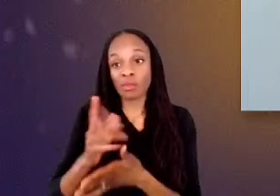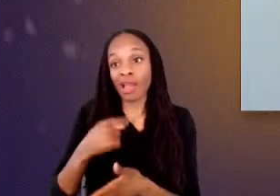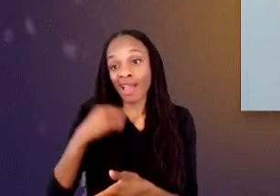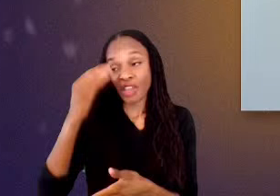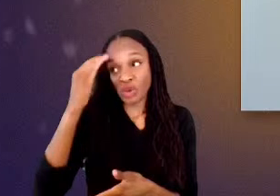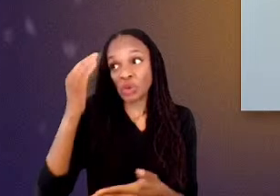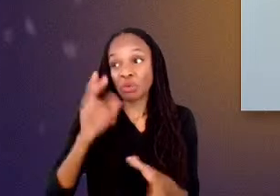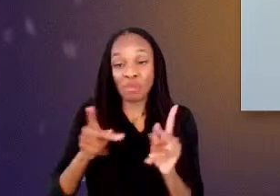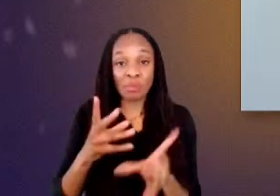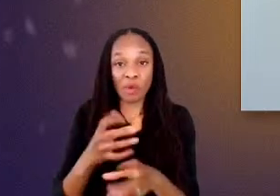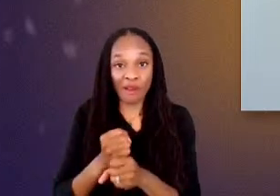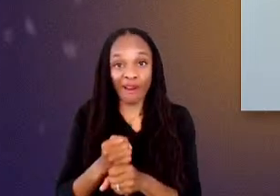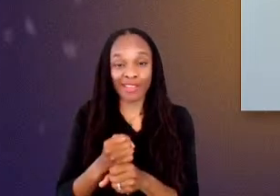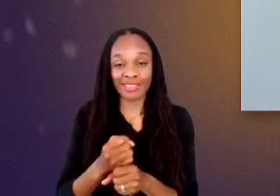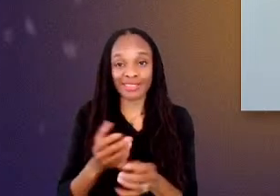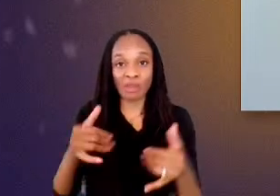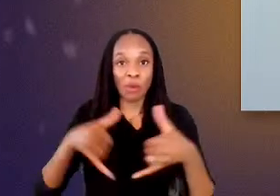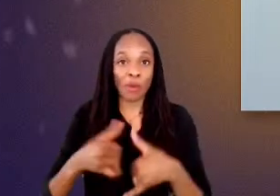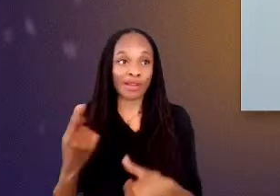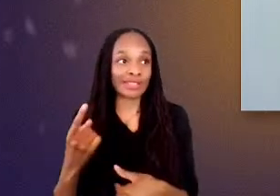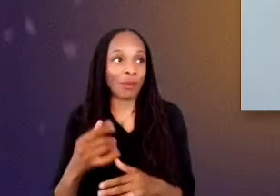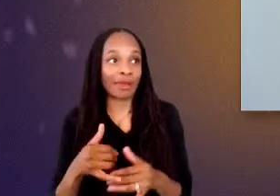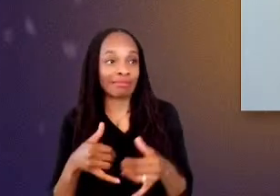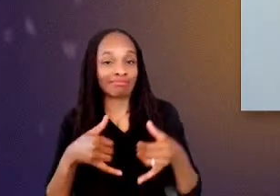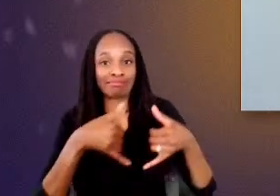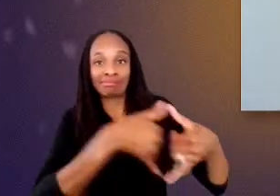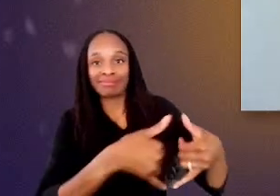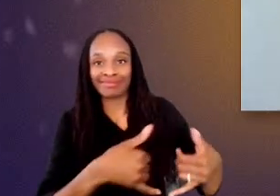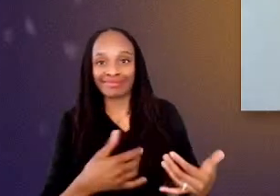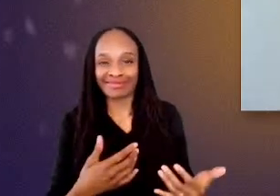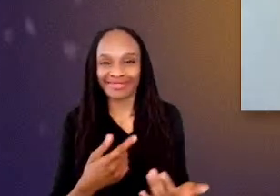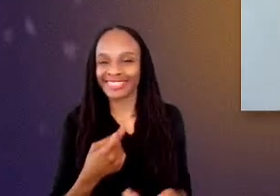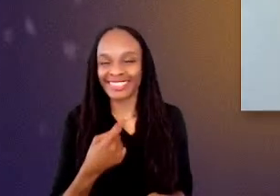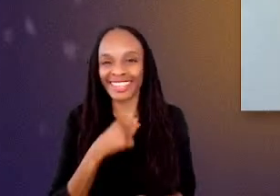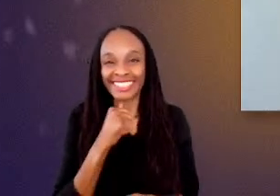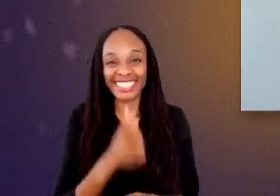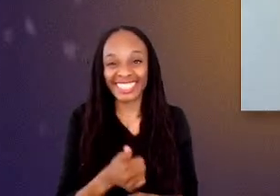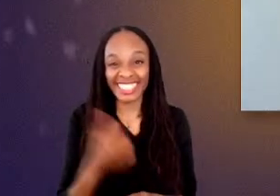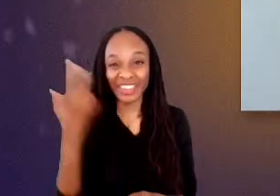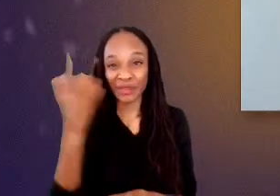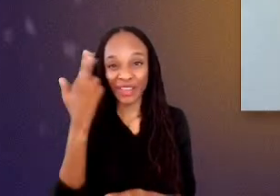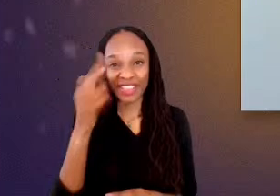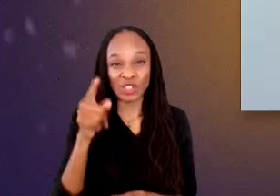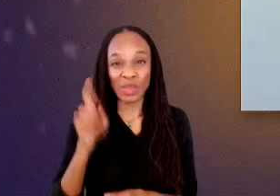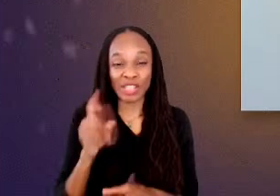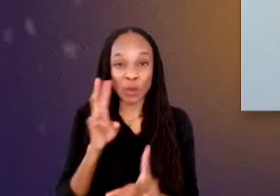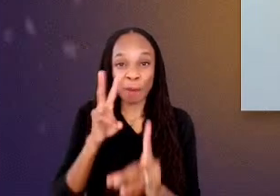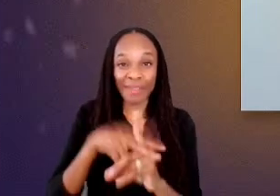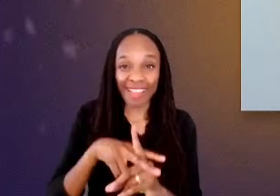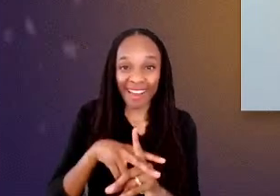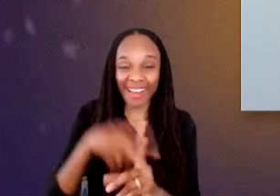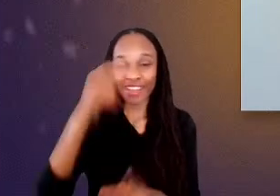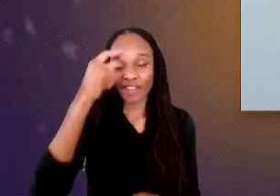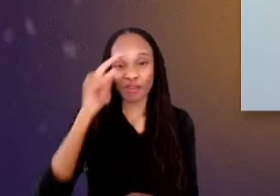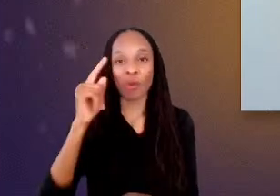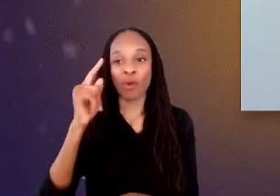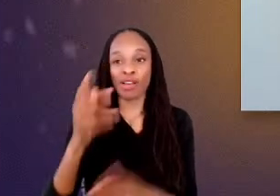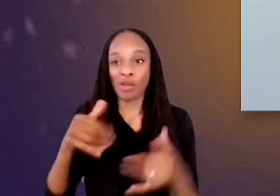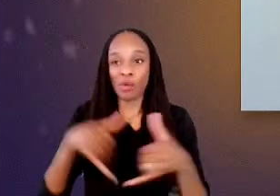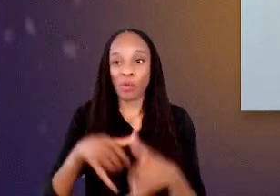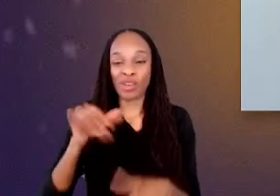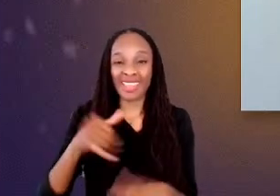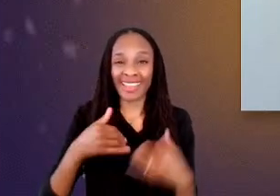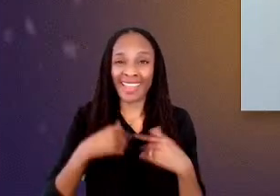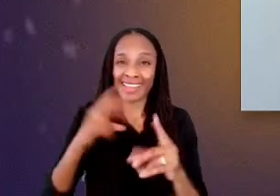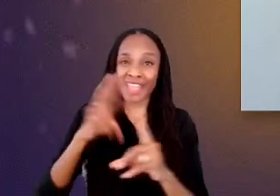them and someone gave it to them. I didn't realize that you had to apply for awards. I didn't realize that you had to, that there was